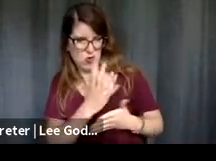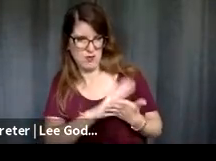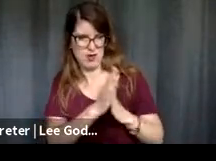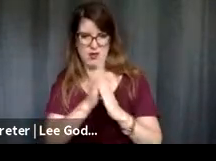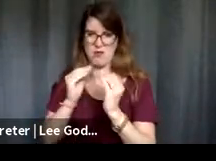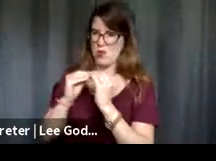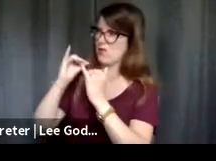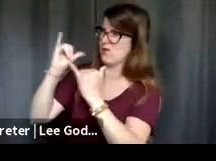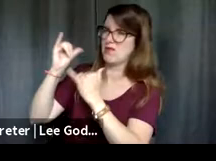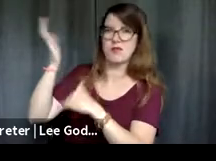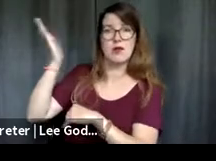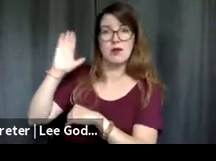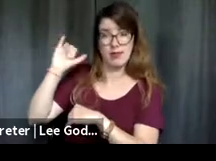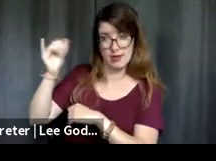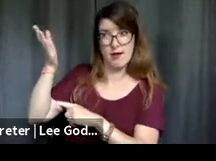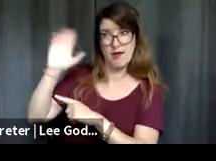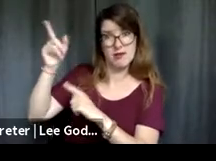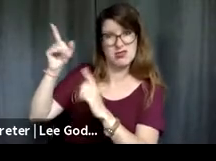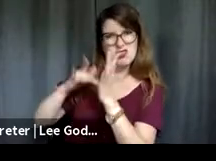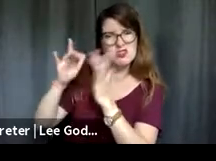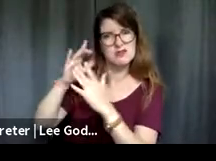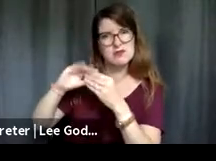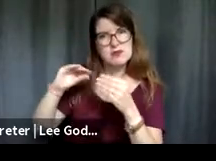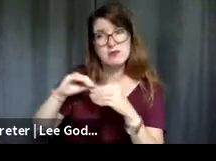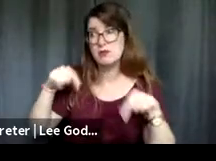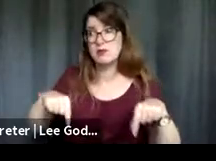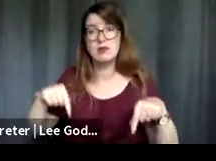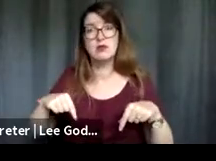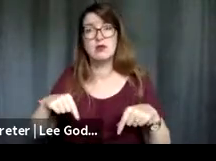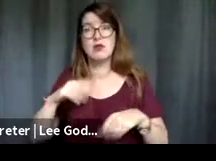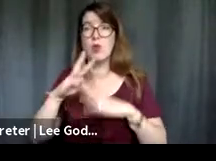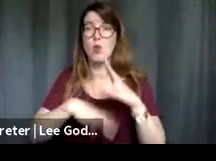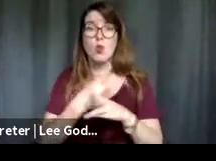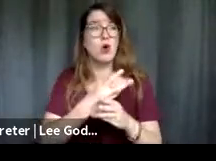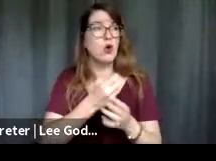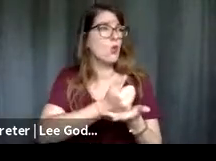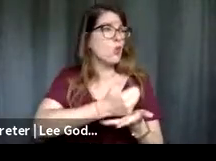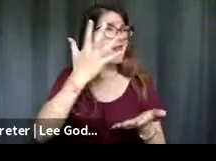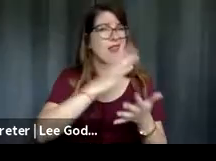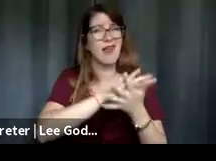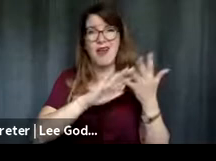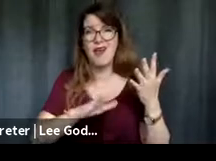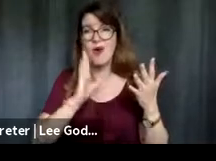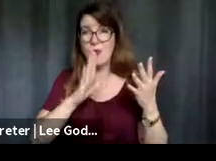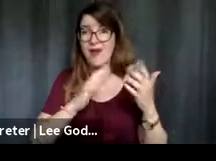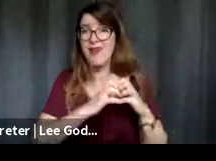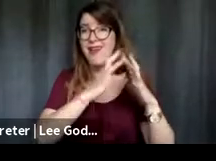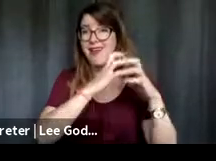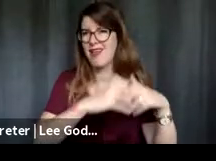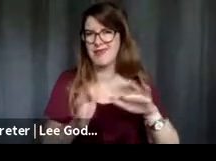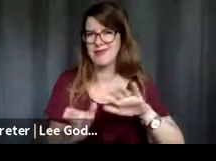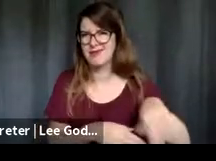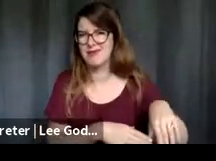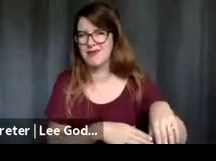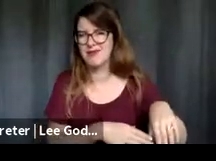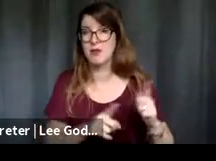God? And that's what Jesus is indicating. In the game of life, you know, worldly wealth comes and goes, but there is a real life that goes beyond